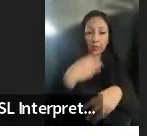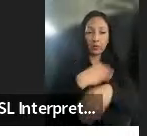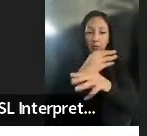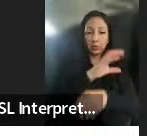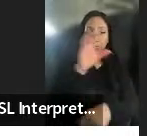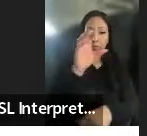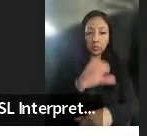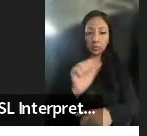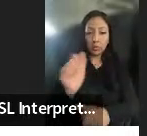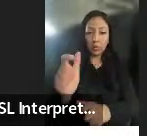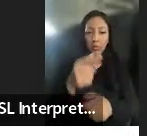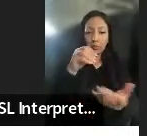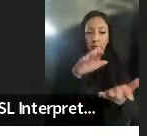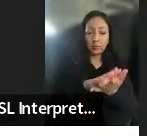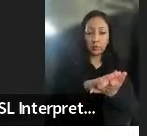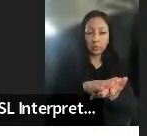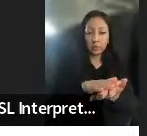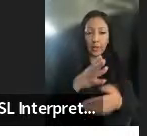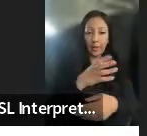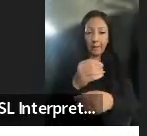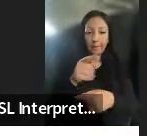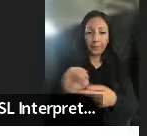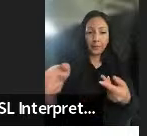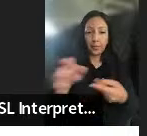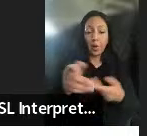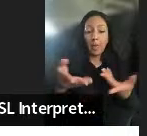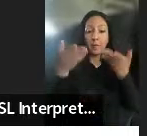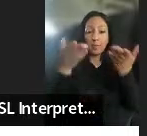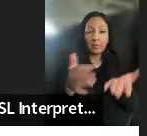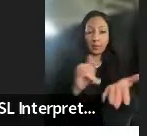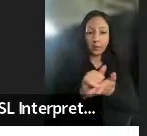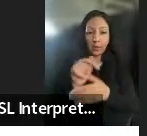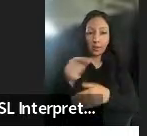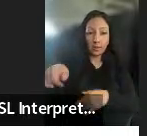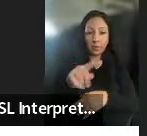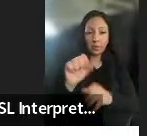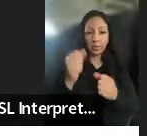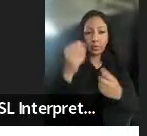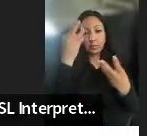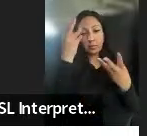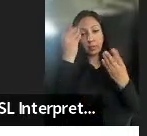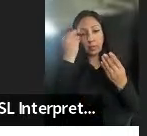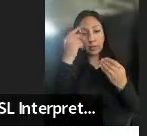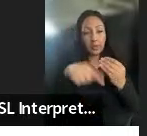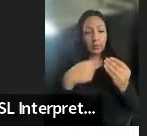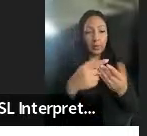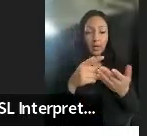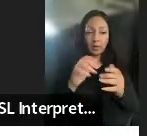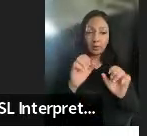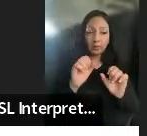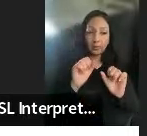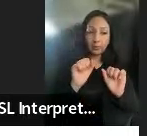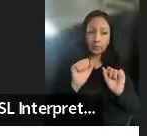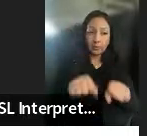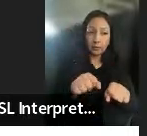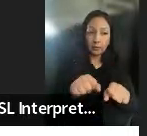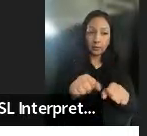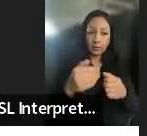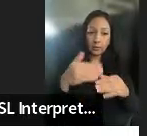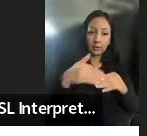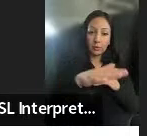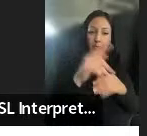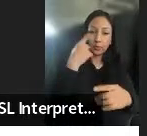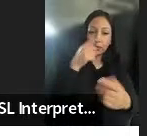been documented. These proposals that you are considering, text amendment proposals, are supposed to go to